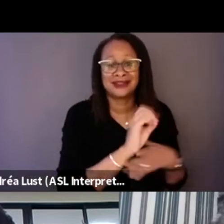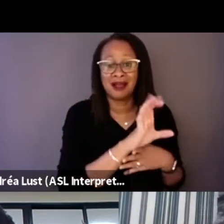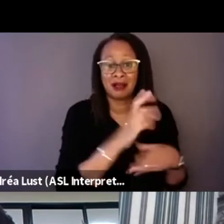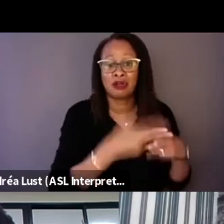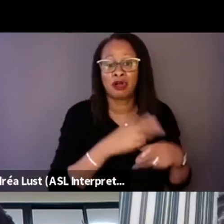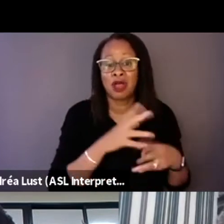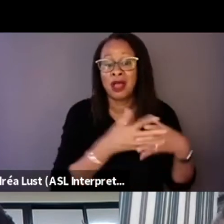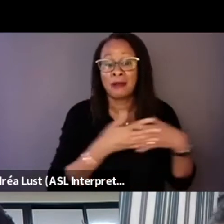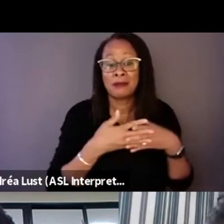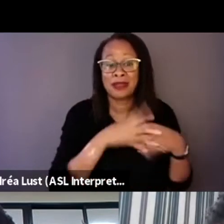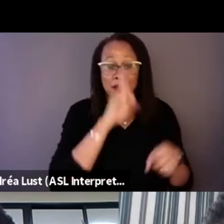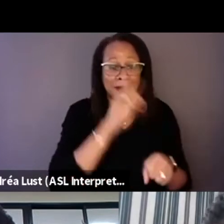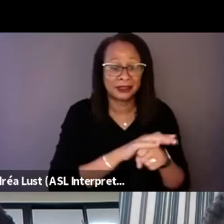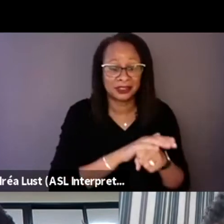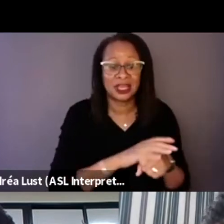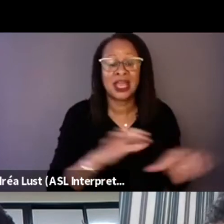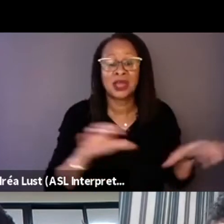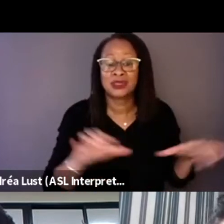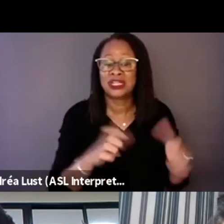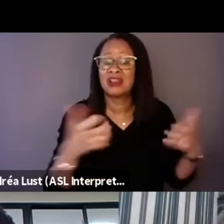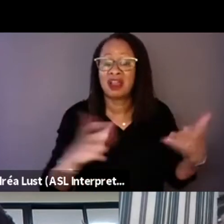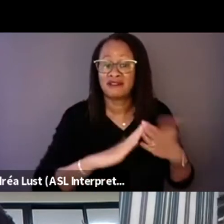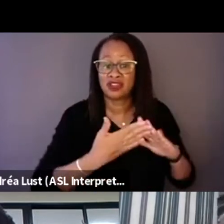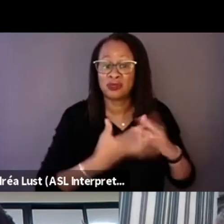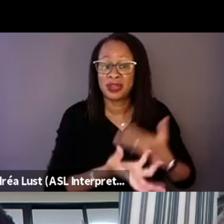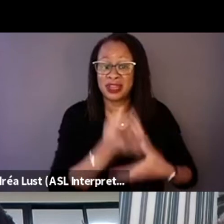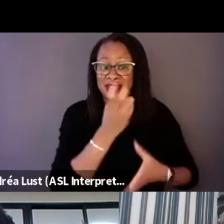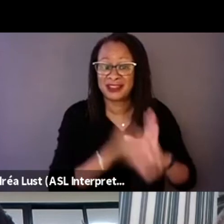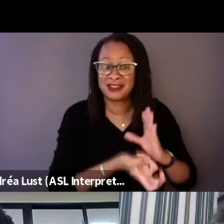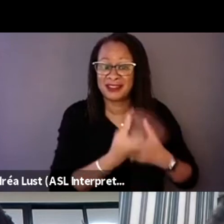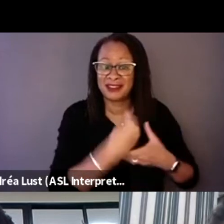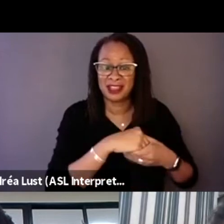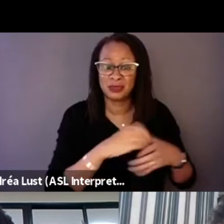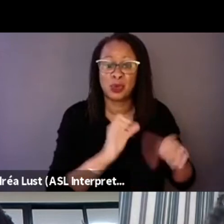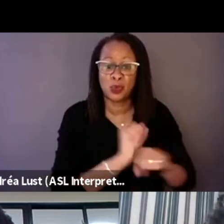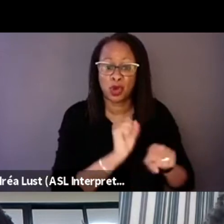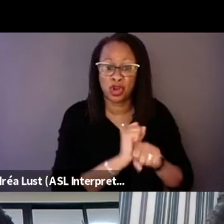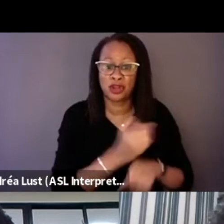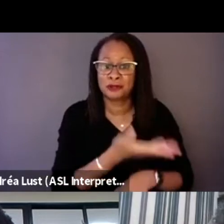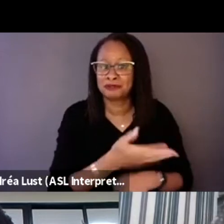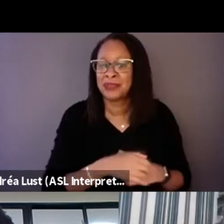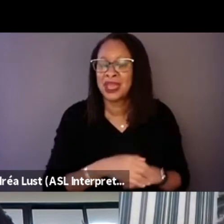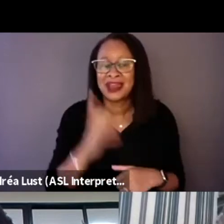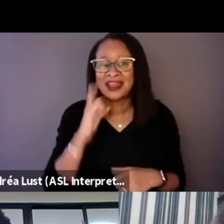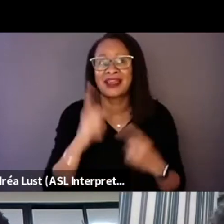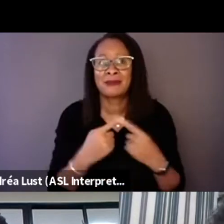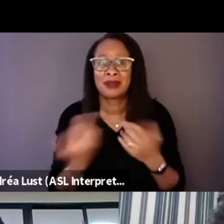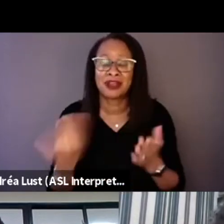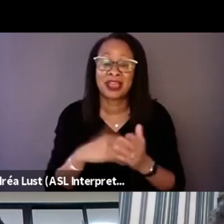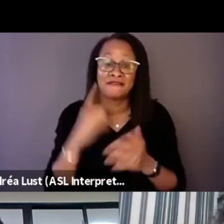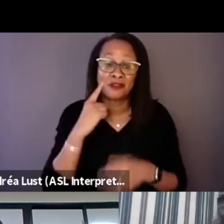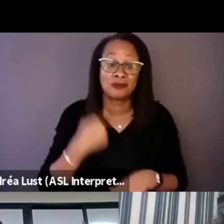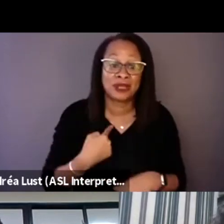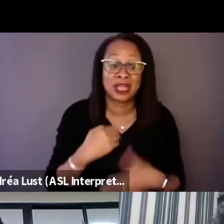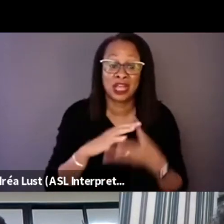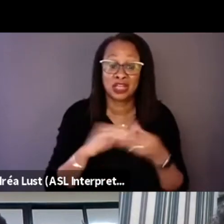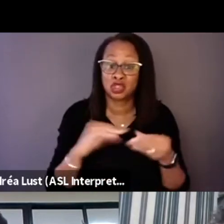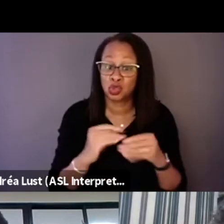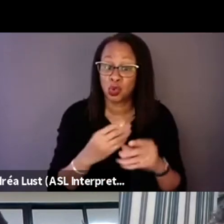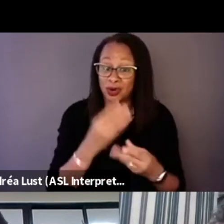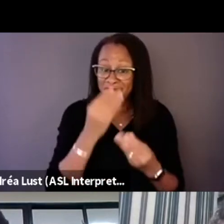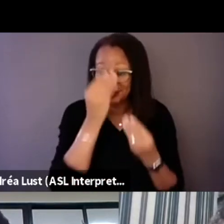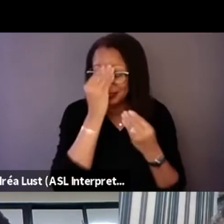huge community engagement work. And I was thinking about, again, for me, storytelling comes from a very